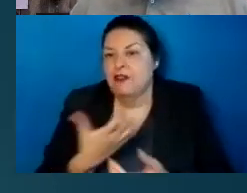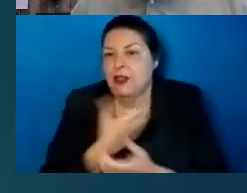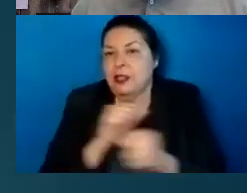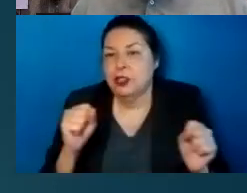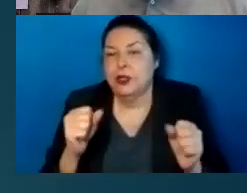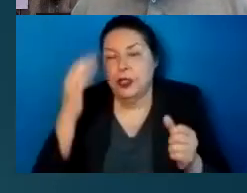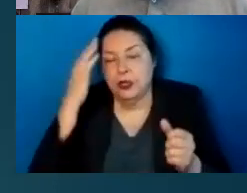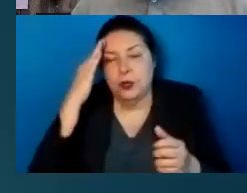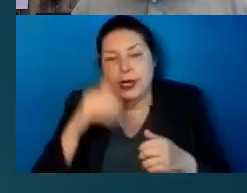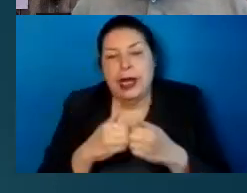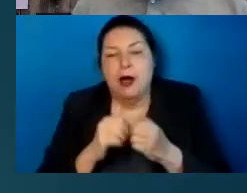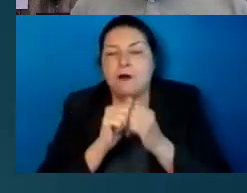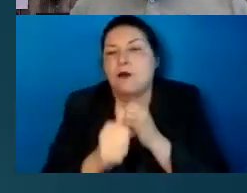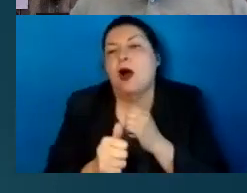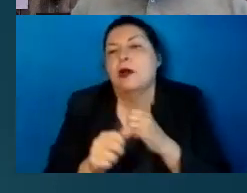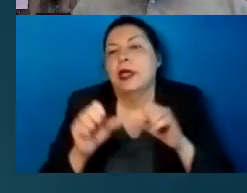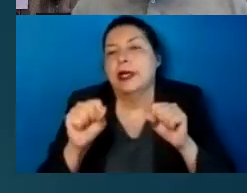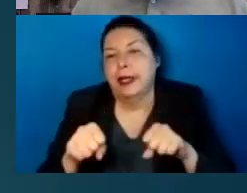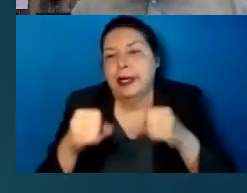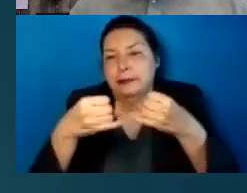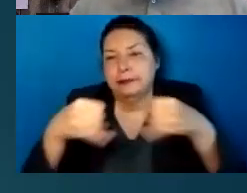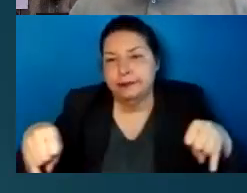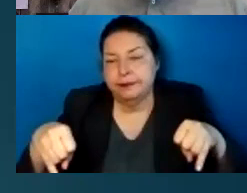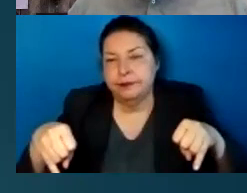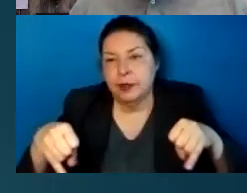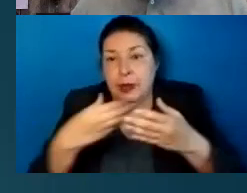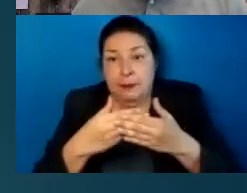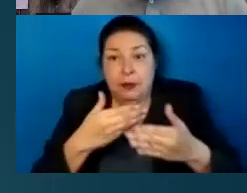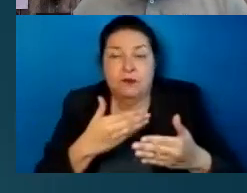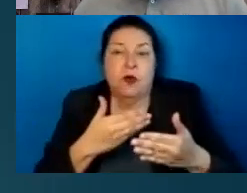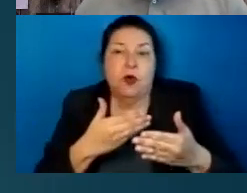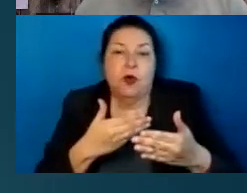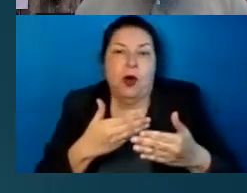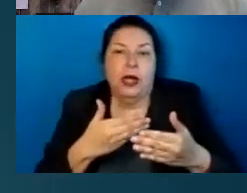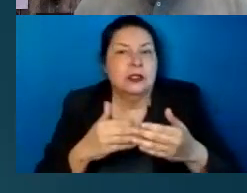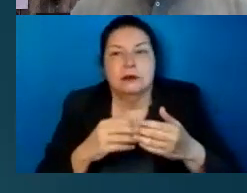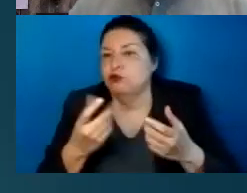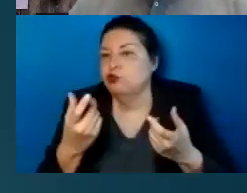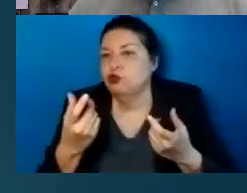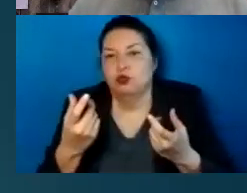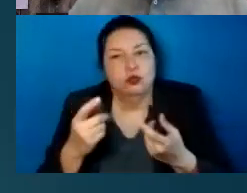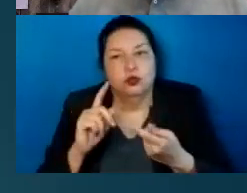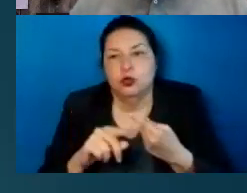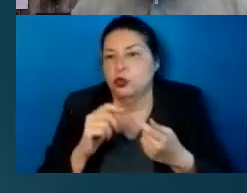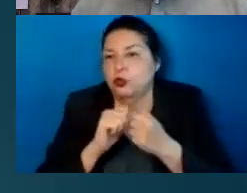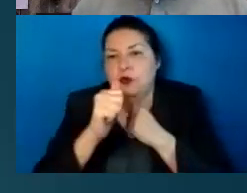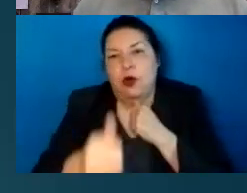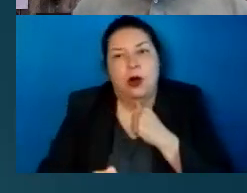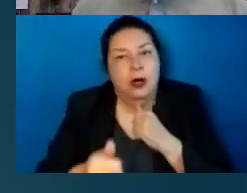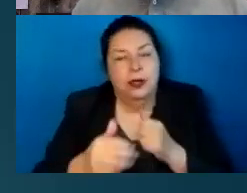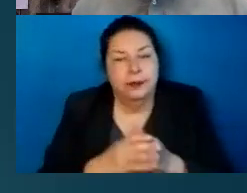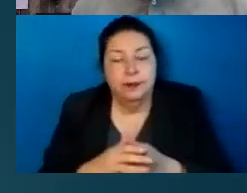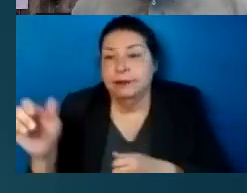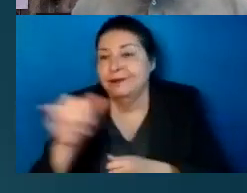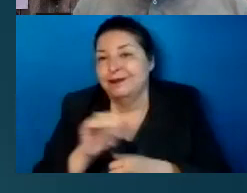I can go before, I have gone too far. And we have the same thing